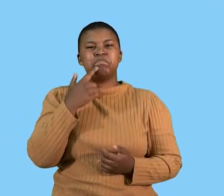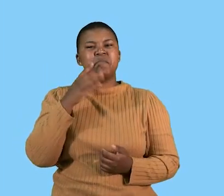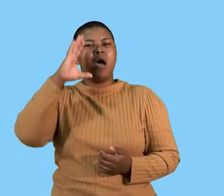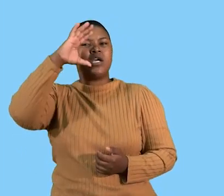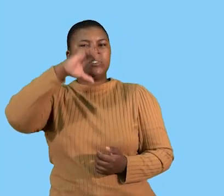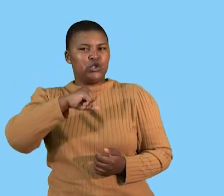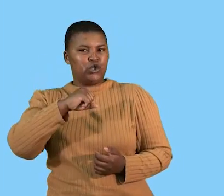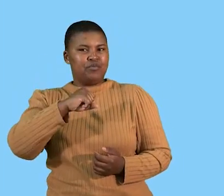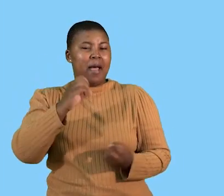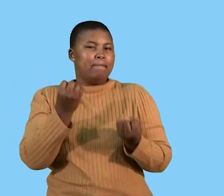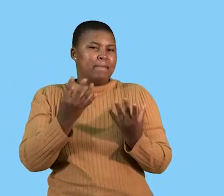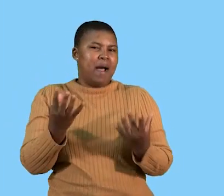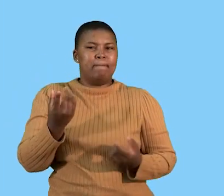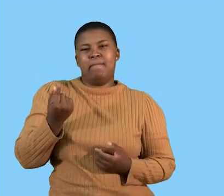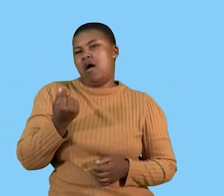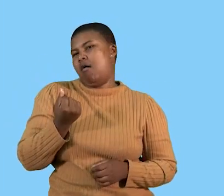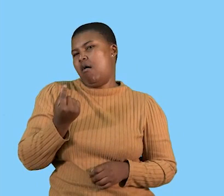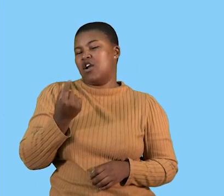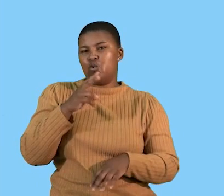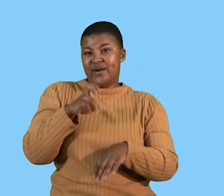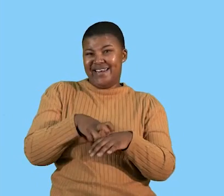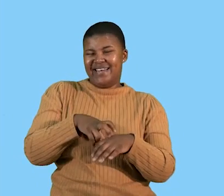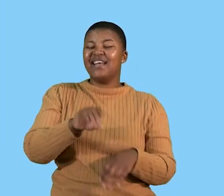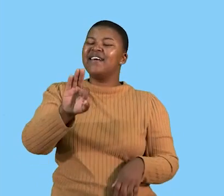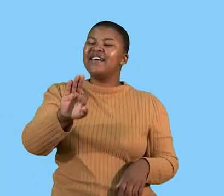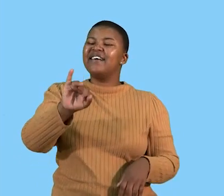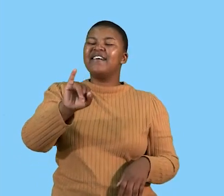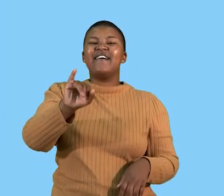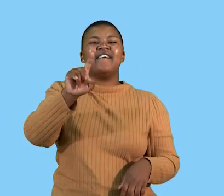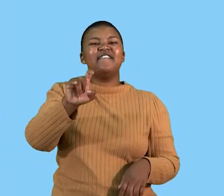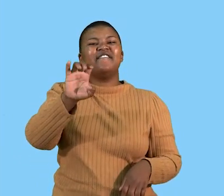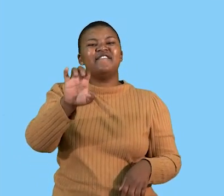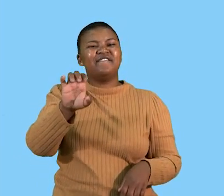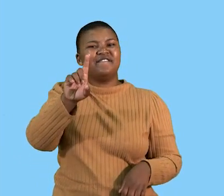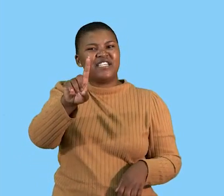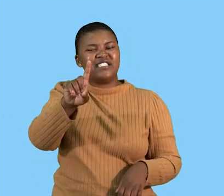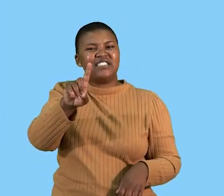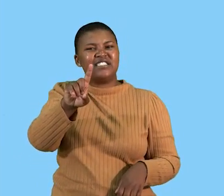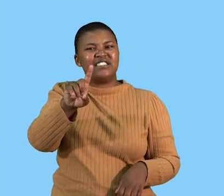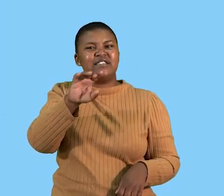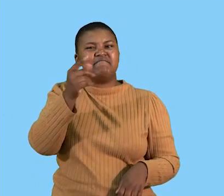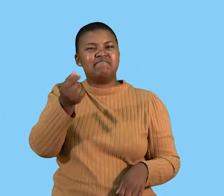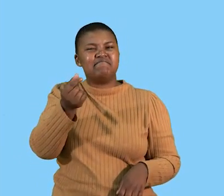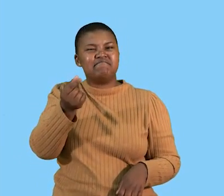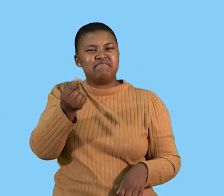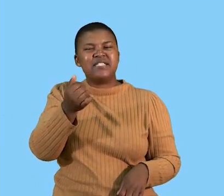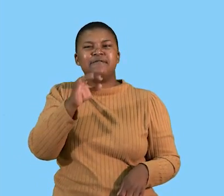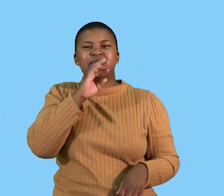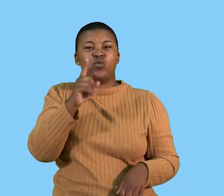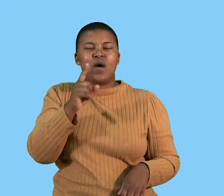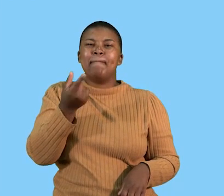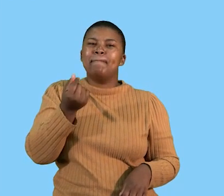much fixed capital we need. Now, if we talk about fixed capital, we talk about